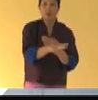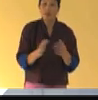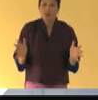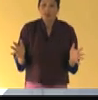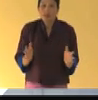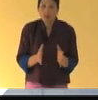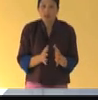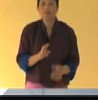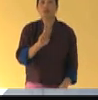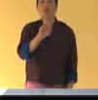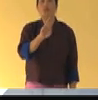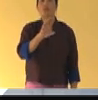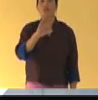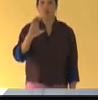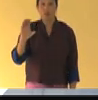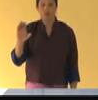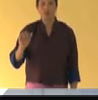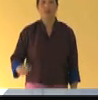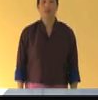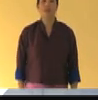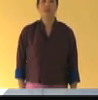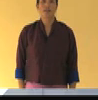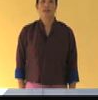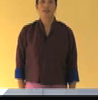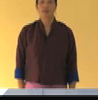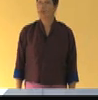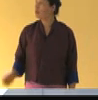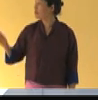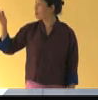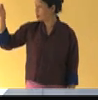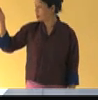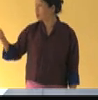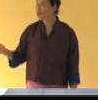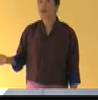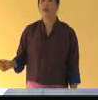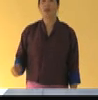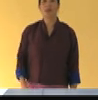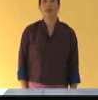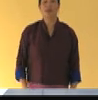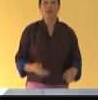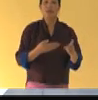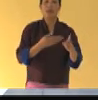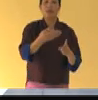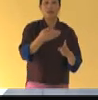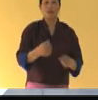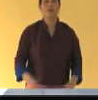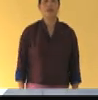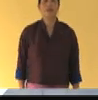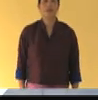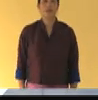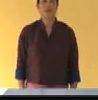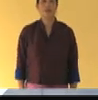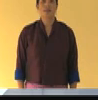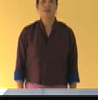recorded through evidence based on camera trappings by the Department of Forest and Park Services. So coming to the mammals display here, so